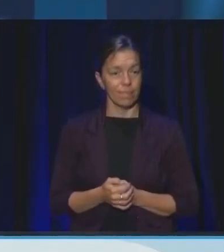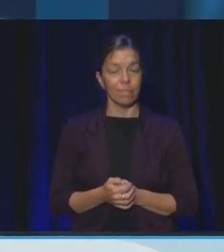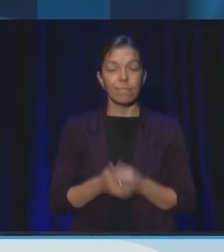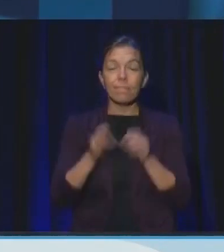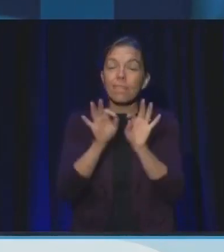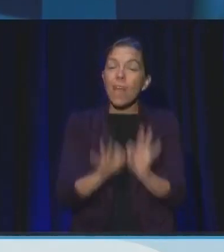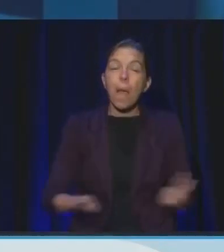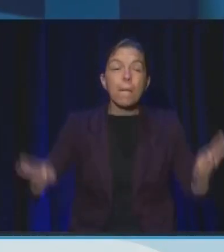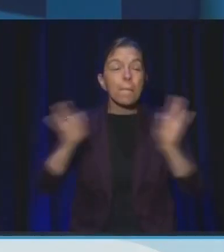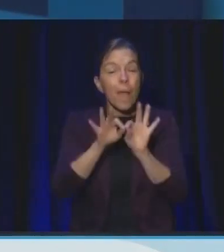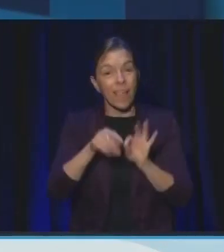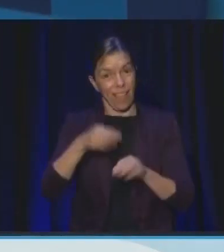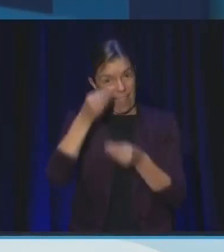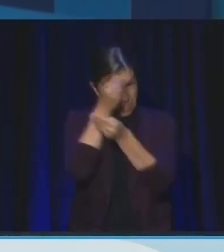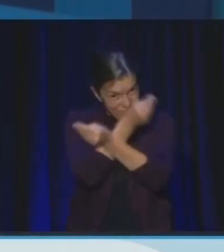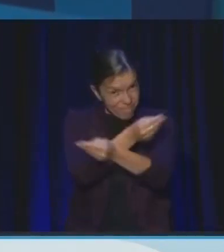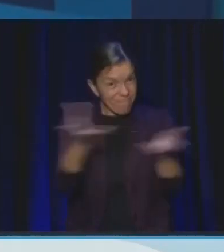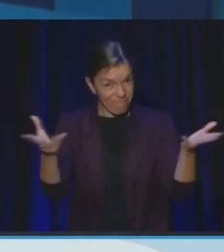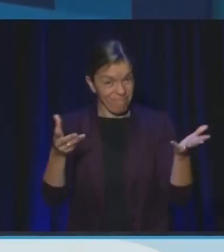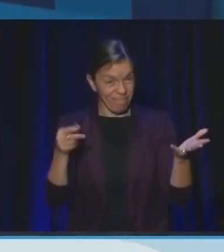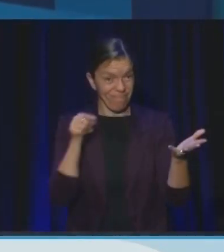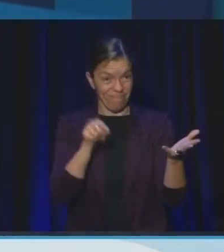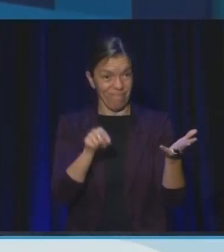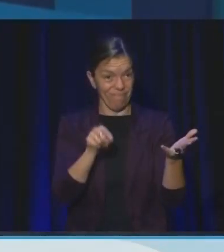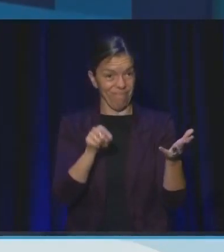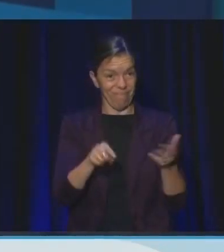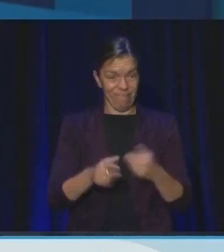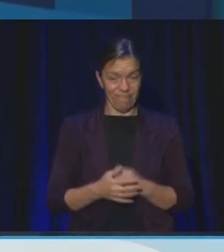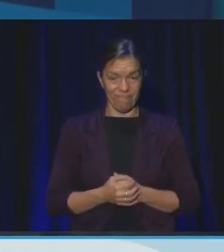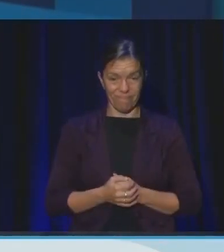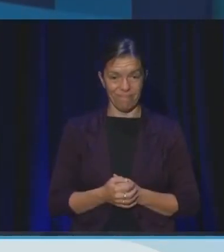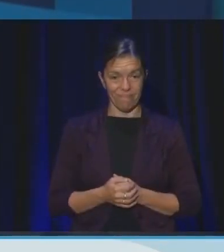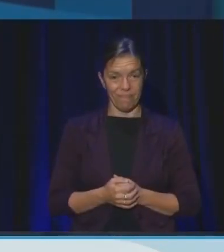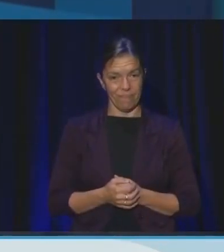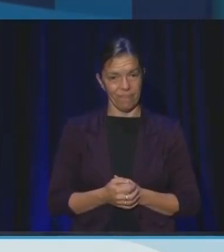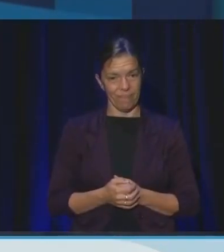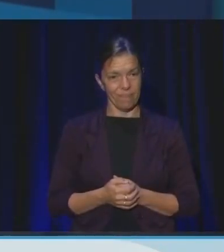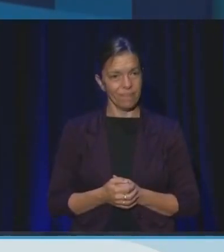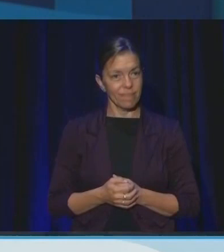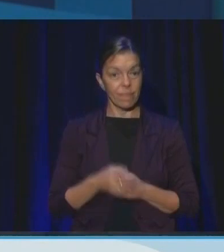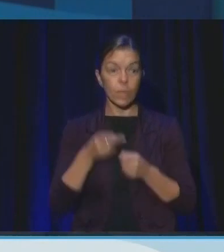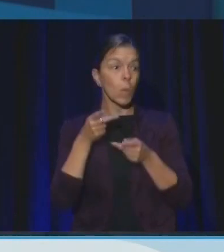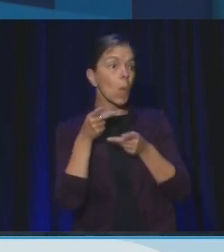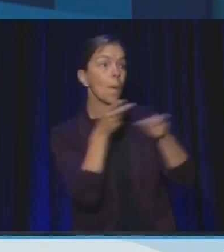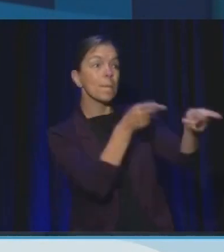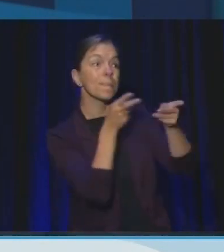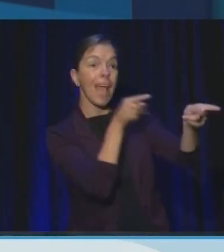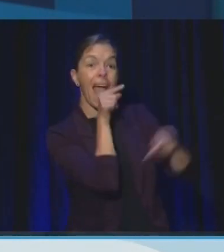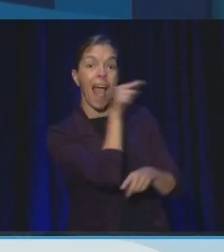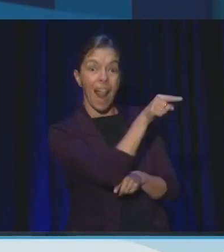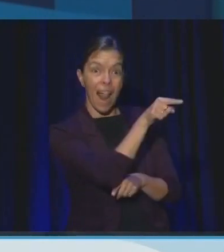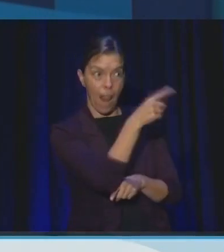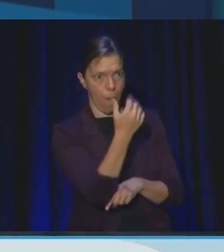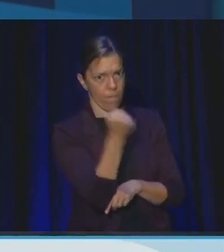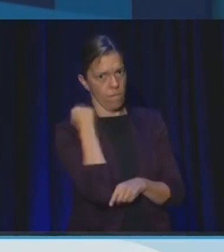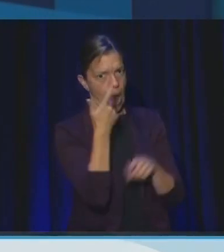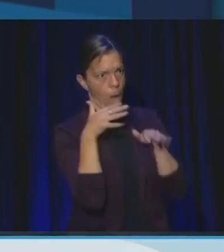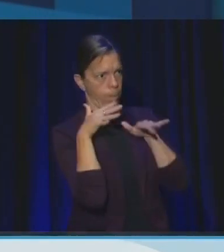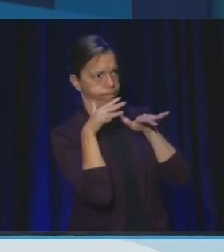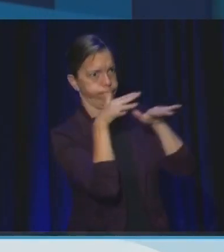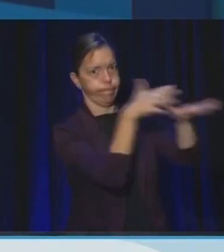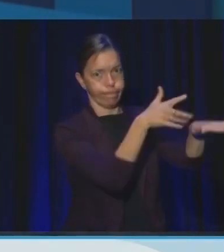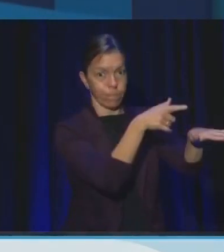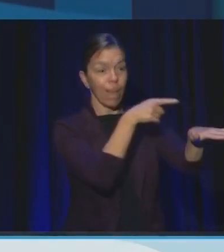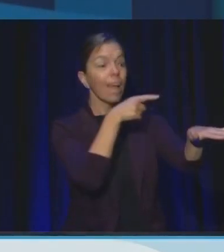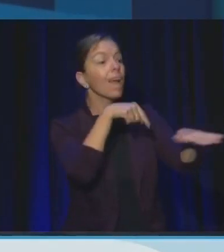it's important to majority of people who go to the hospital are not vaccinated. It's important